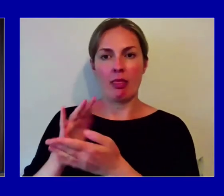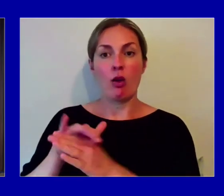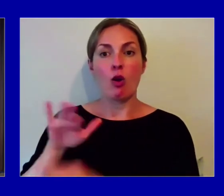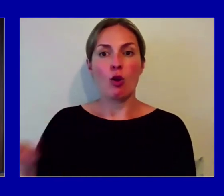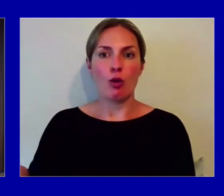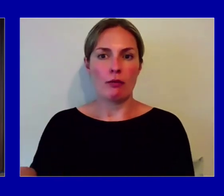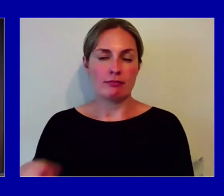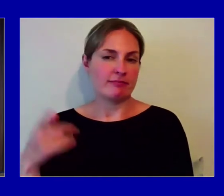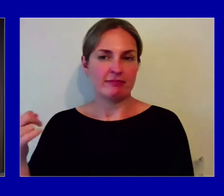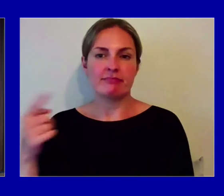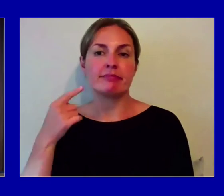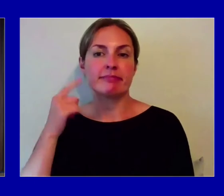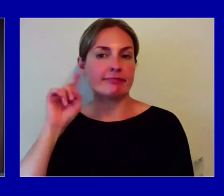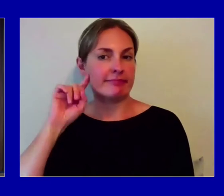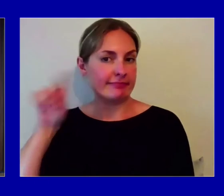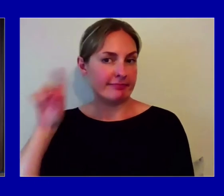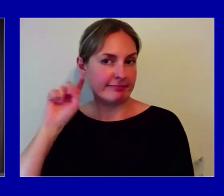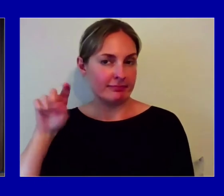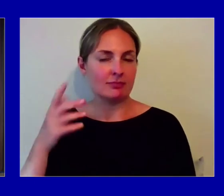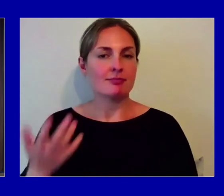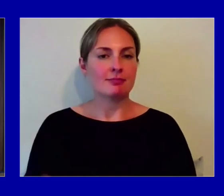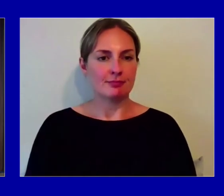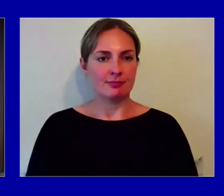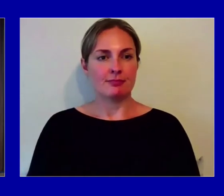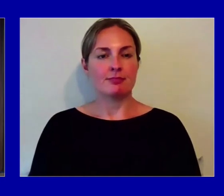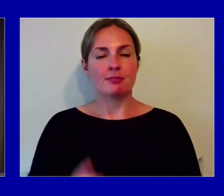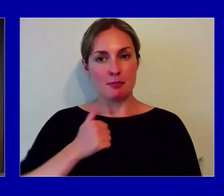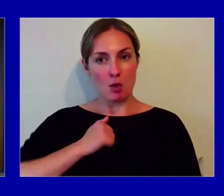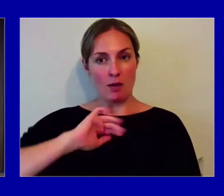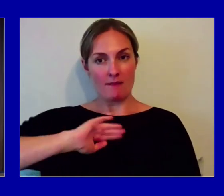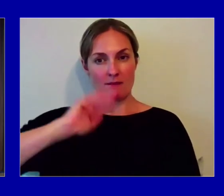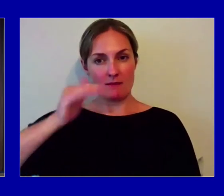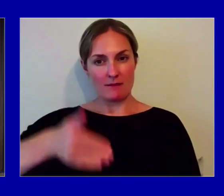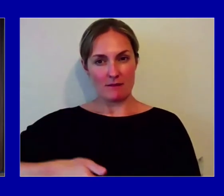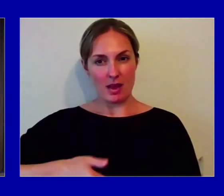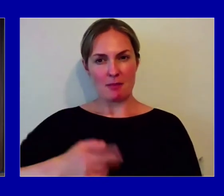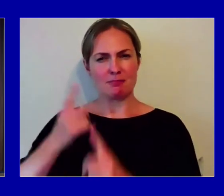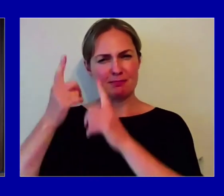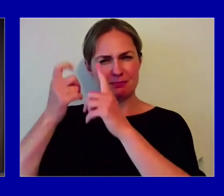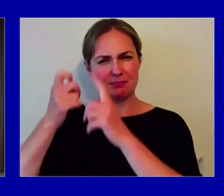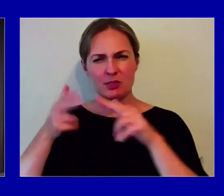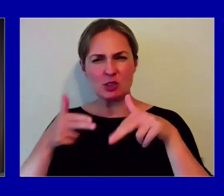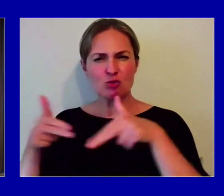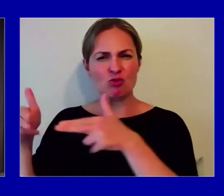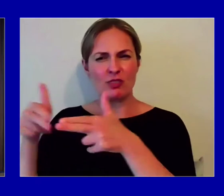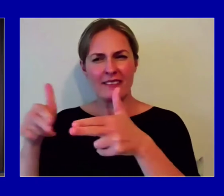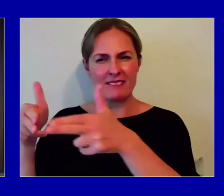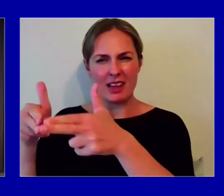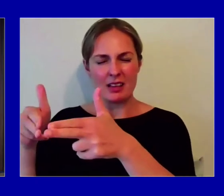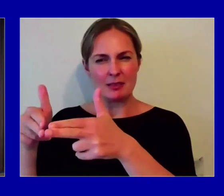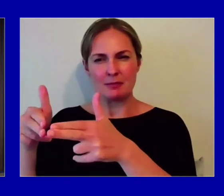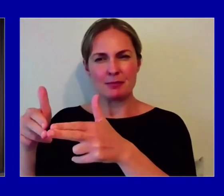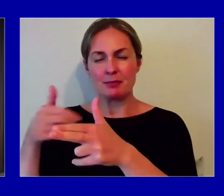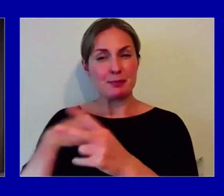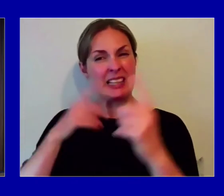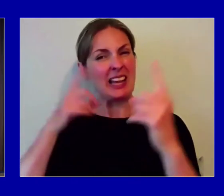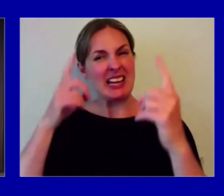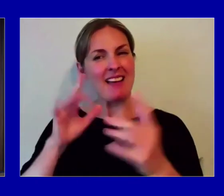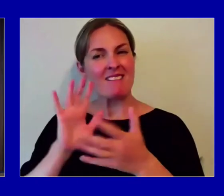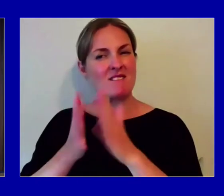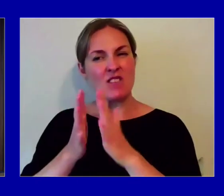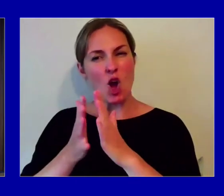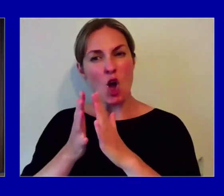I, my farm is at Wallagra River. And so we were out of the immediate fire zone, hit like a bomb and it was